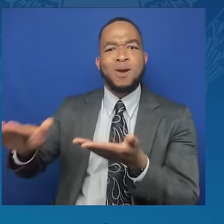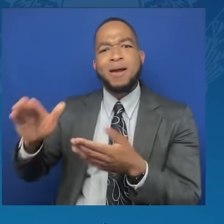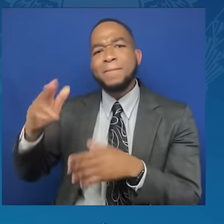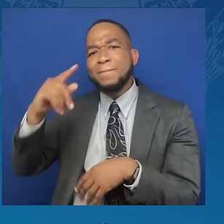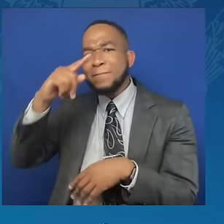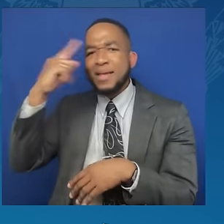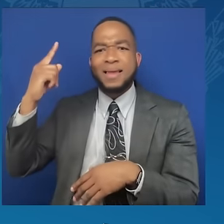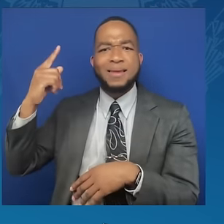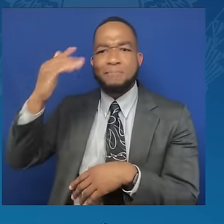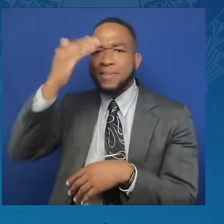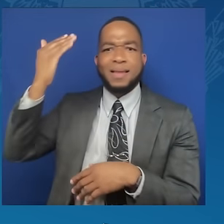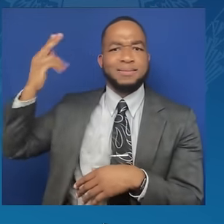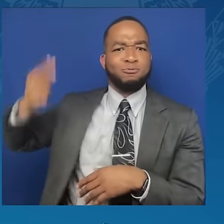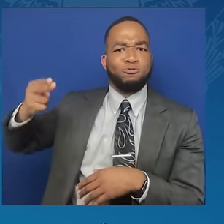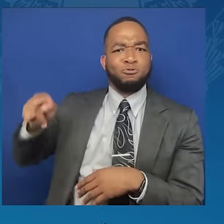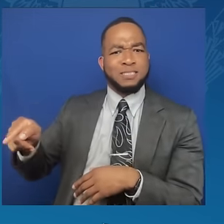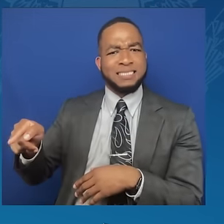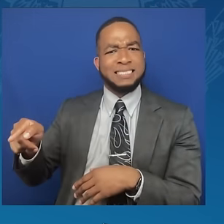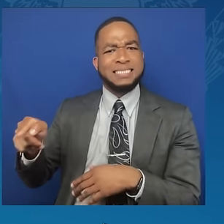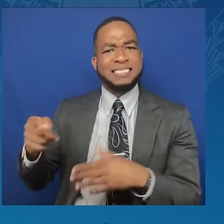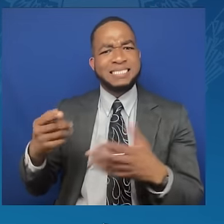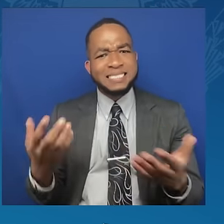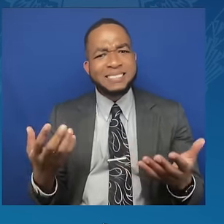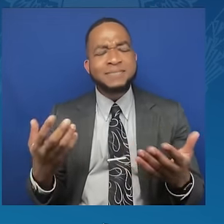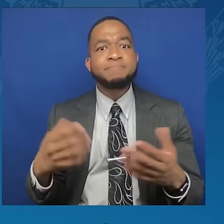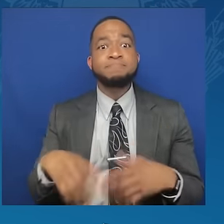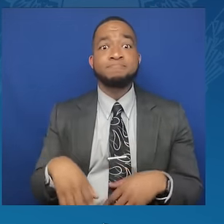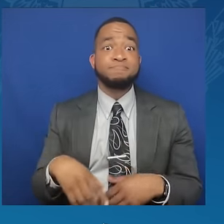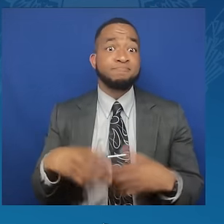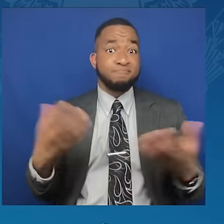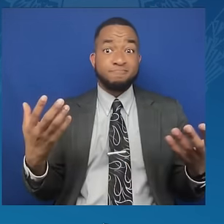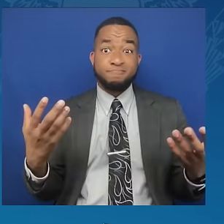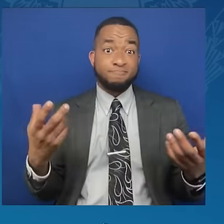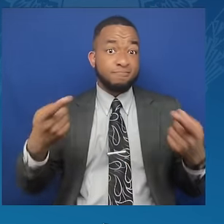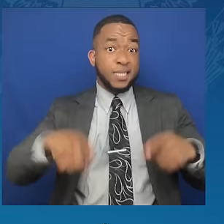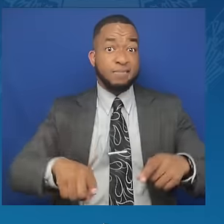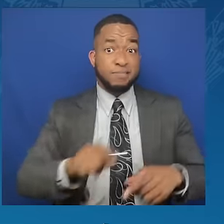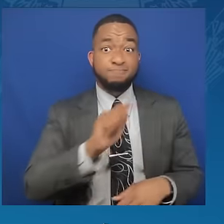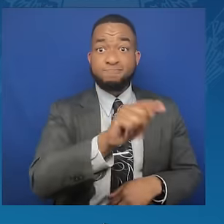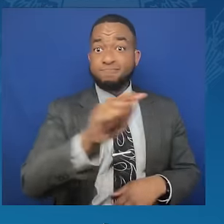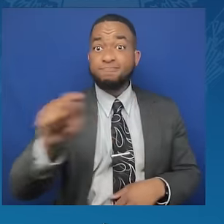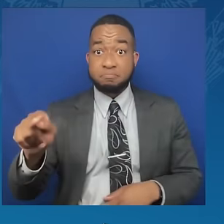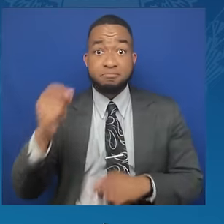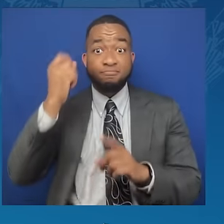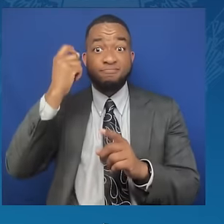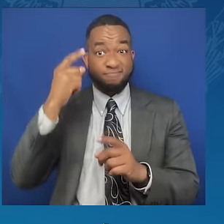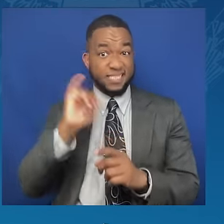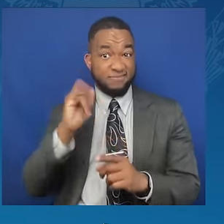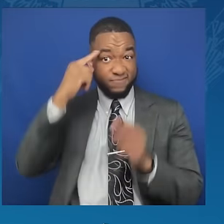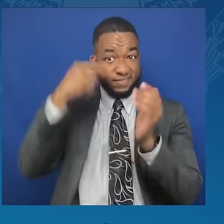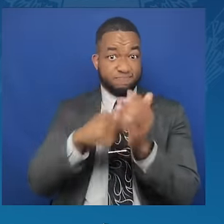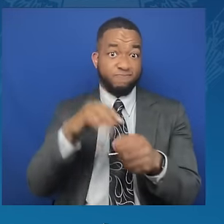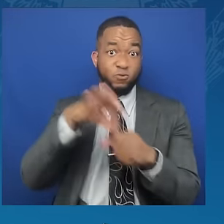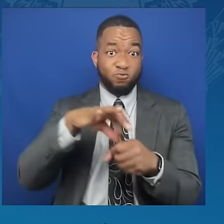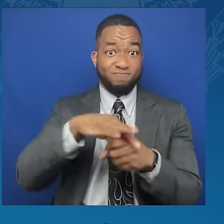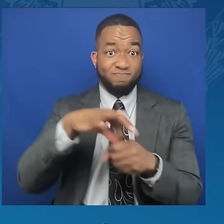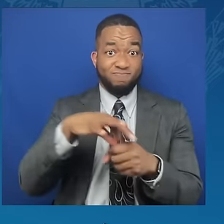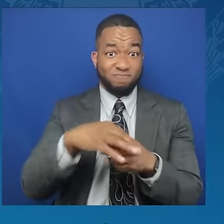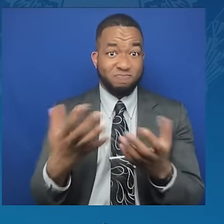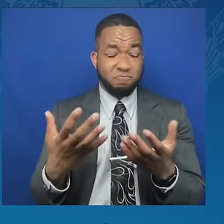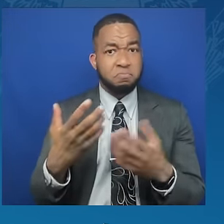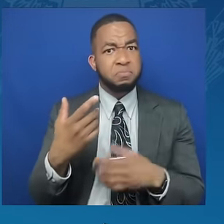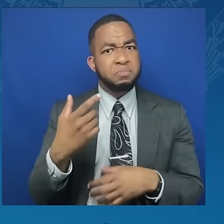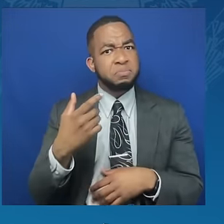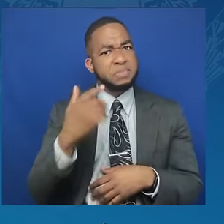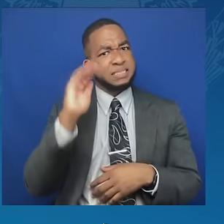the ballot box. Never did I think that the cause for which those freedom riders and those foot soldiers